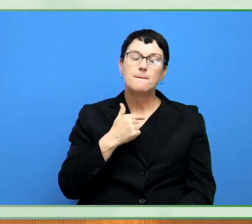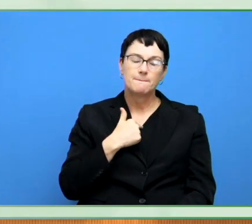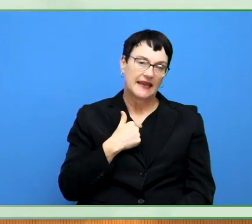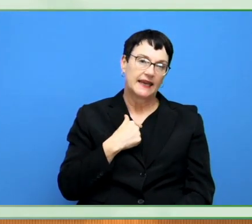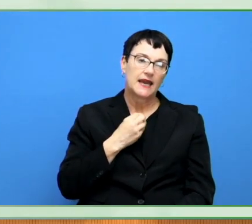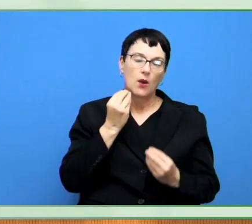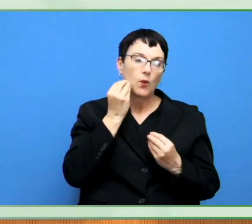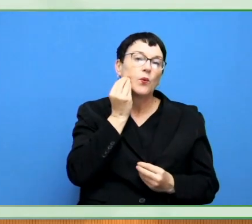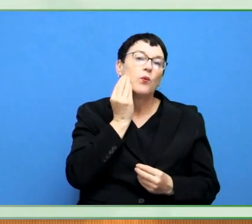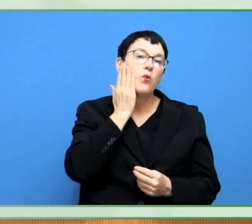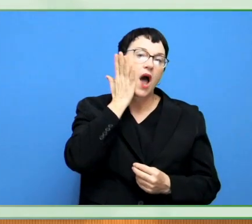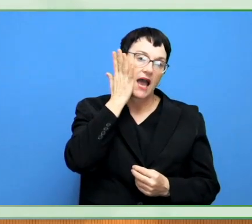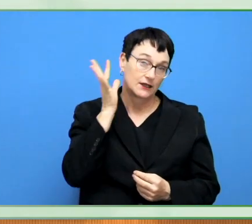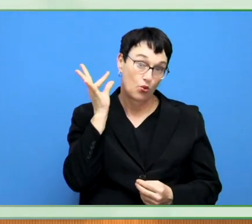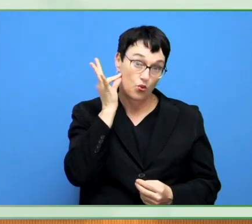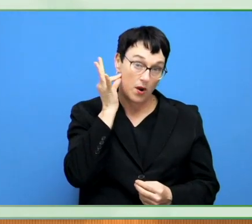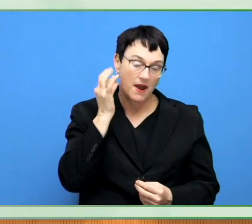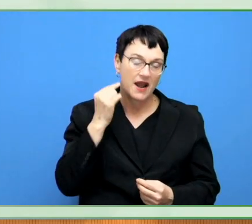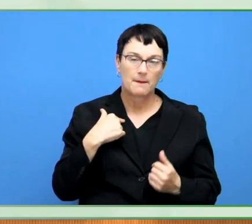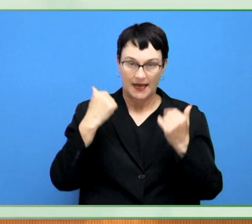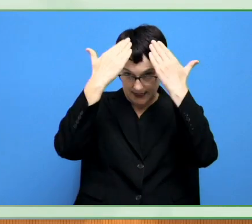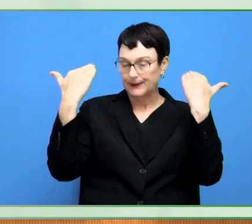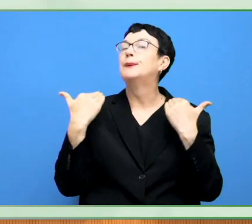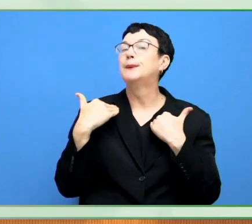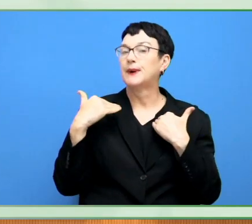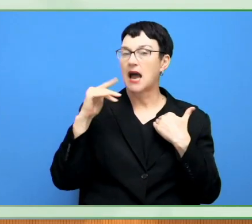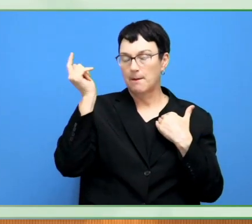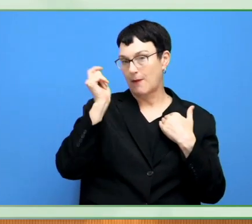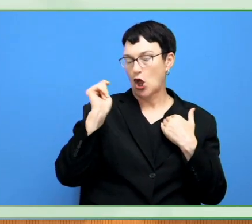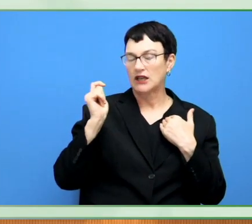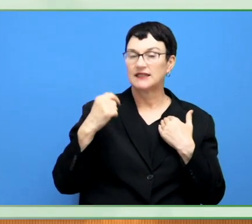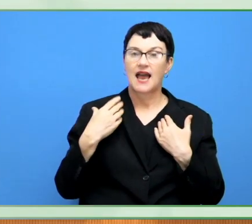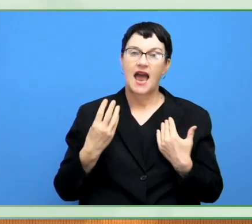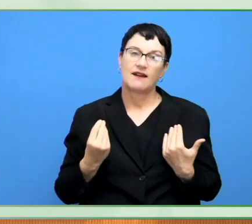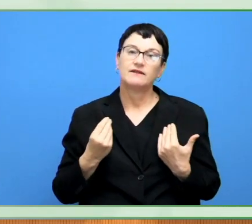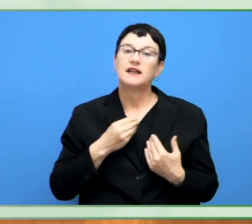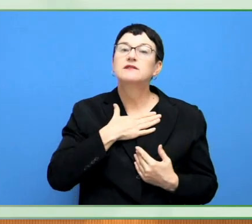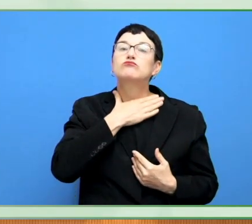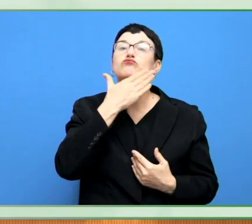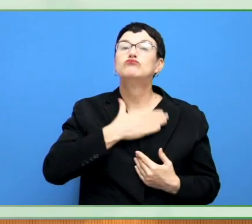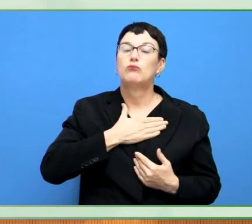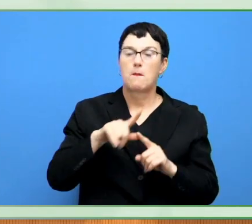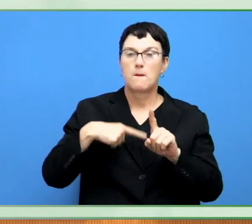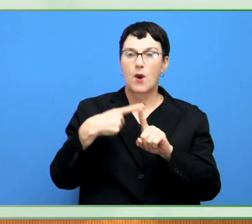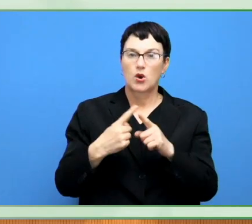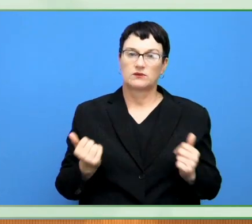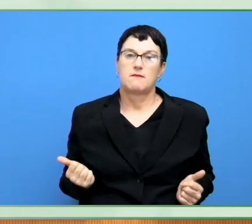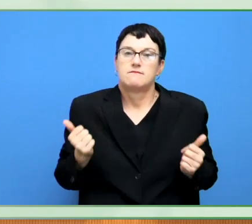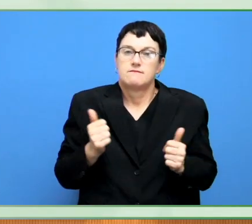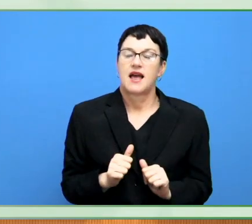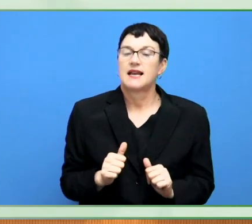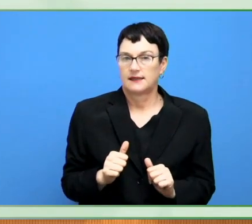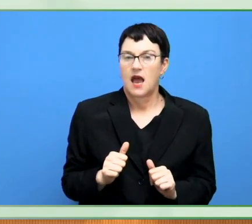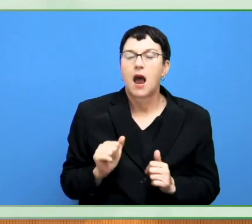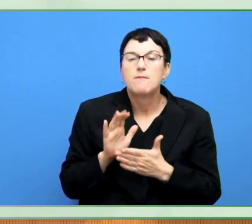I'm wearing a blue turtleneck and a tan blazer. I also want to start by saying I'm just so honored to be here